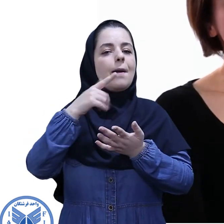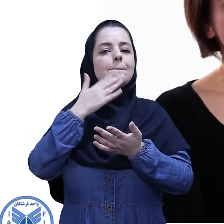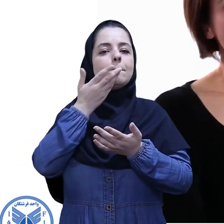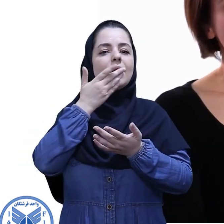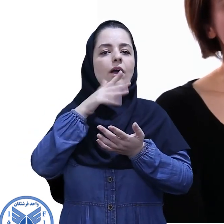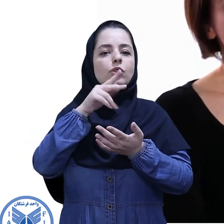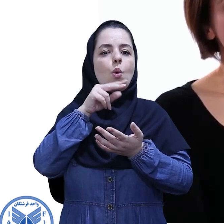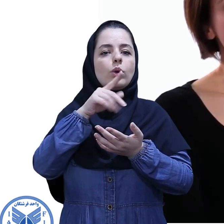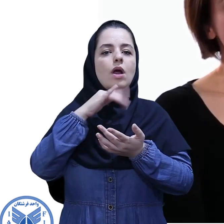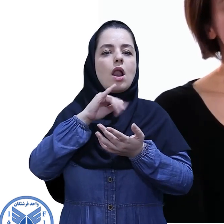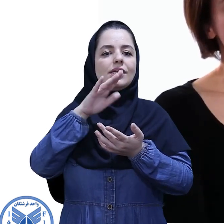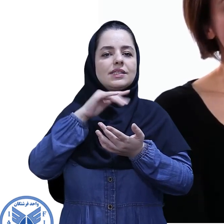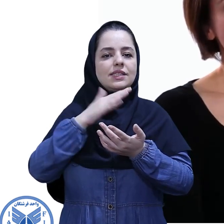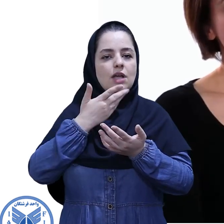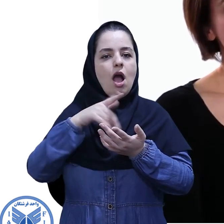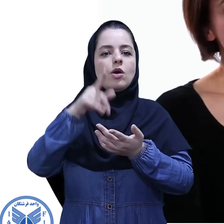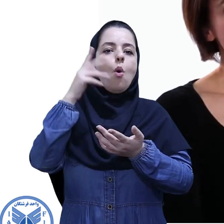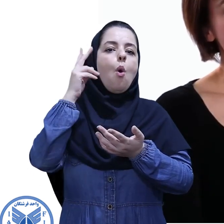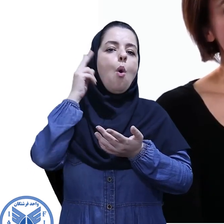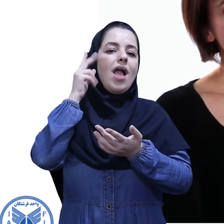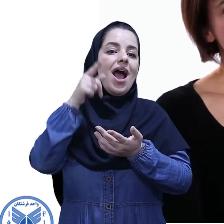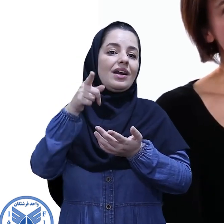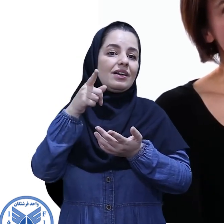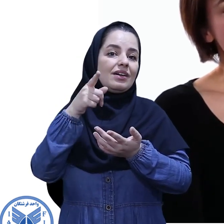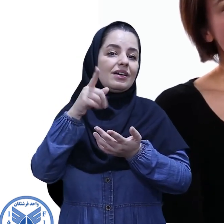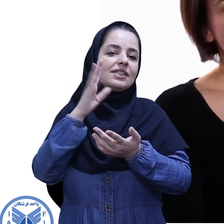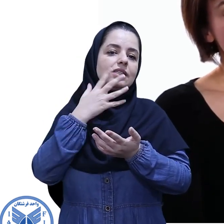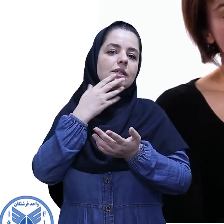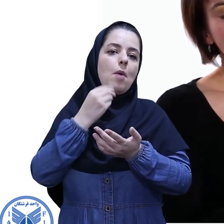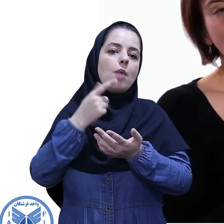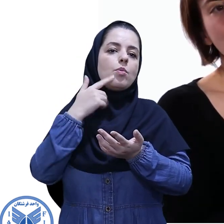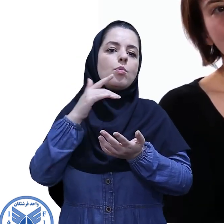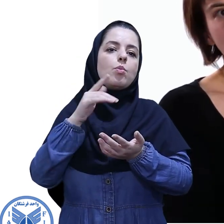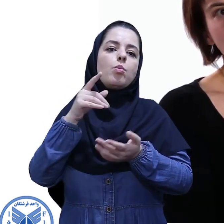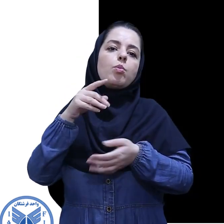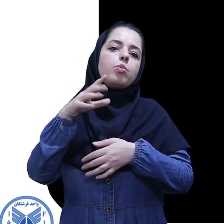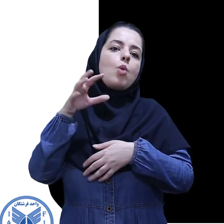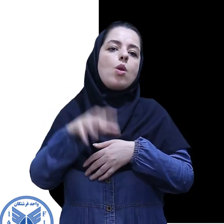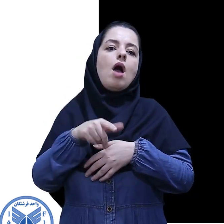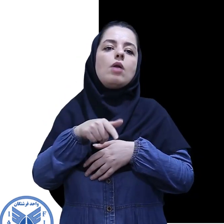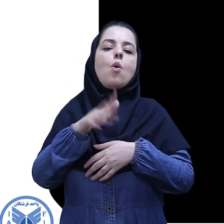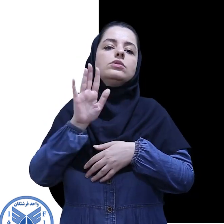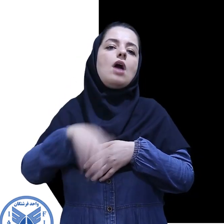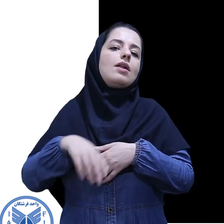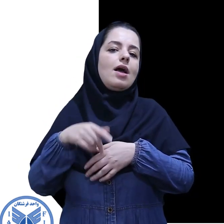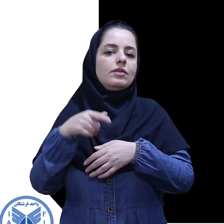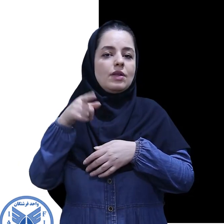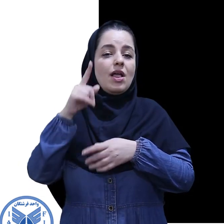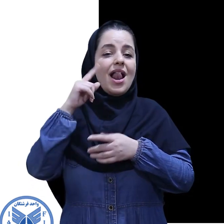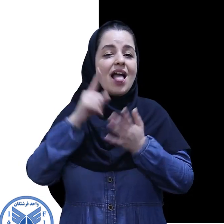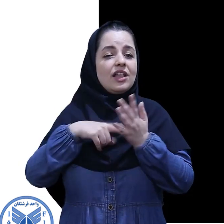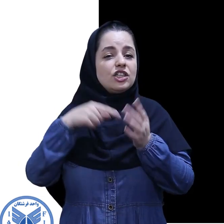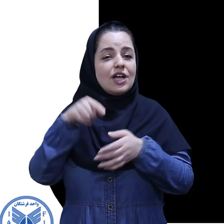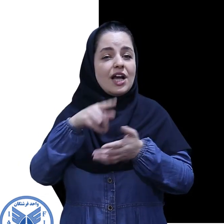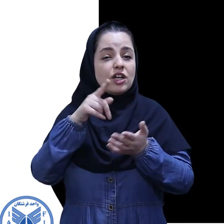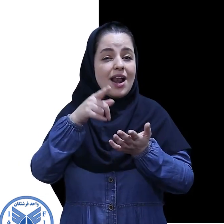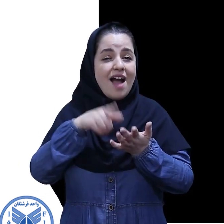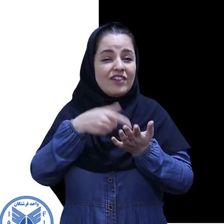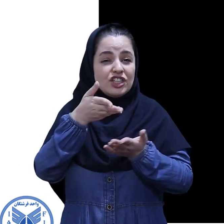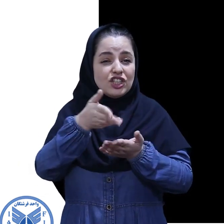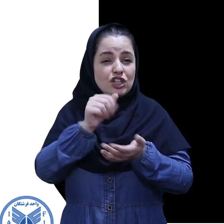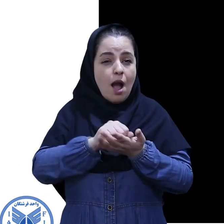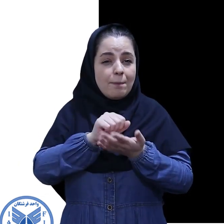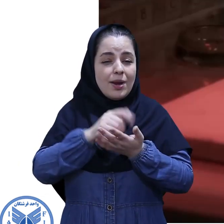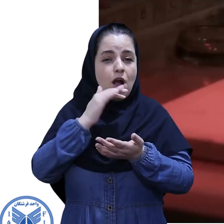Pictorialists really established photography as a fine art form. So they used things like the gum